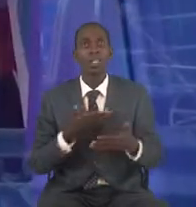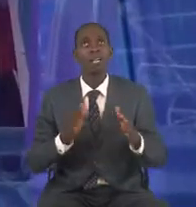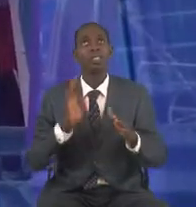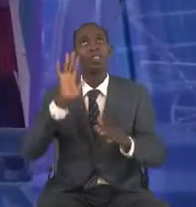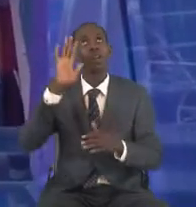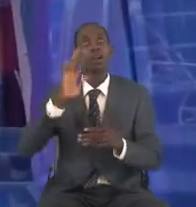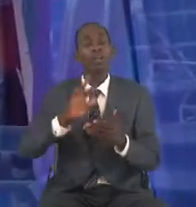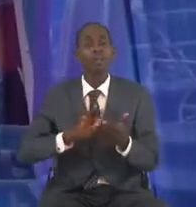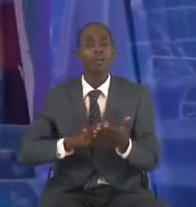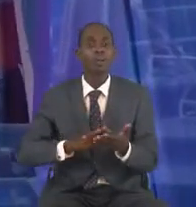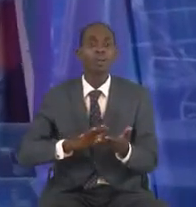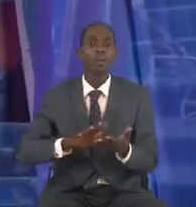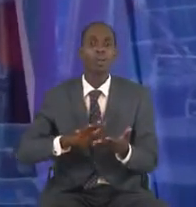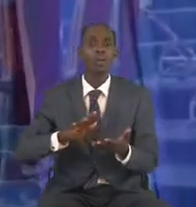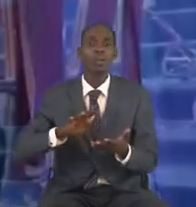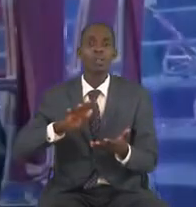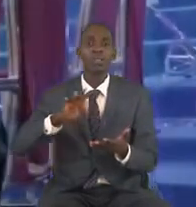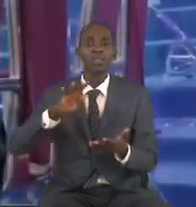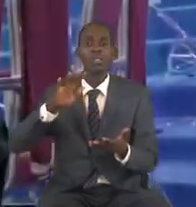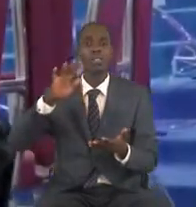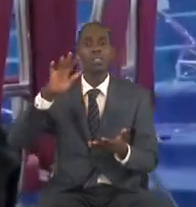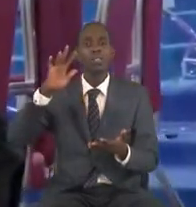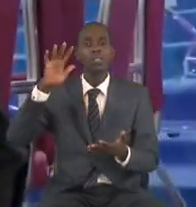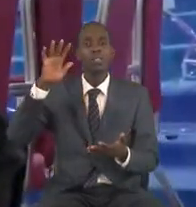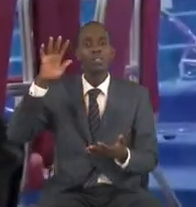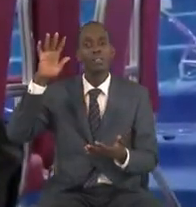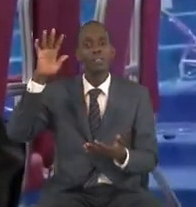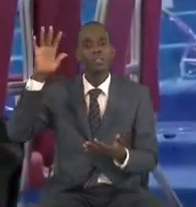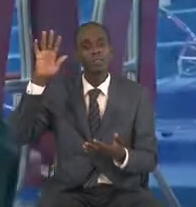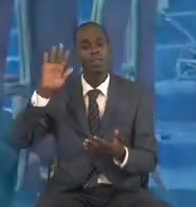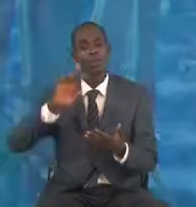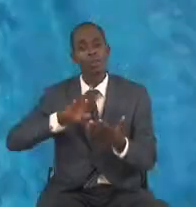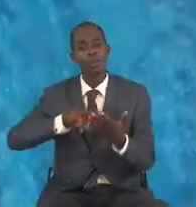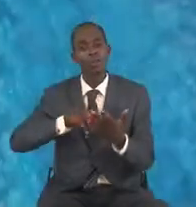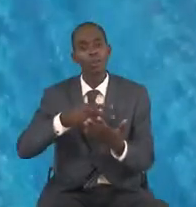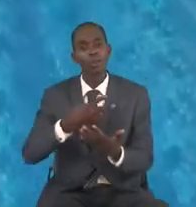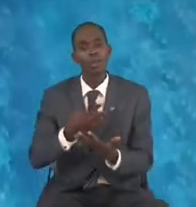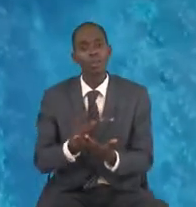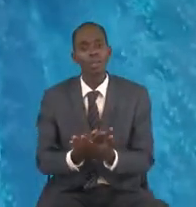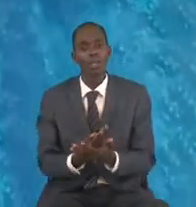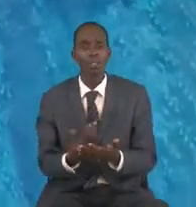let your glory come